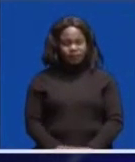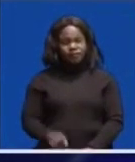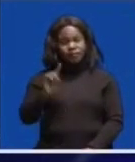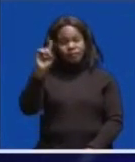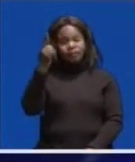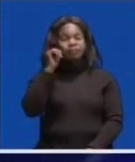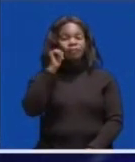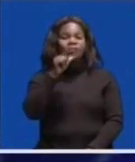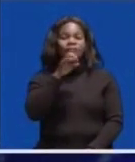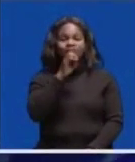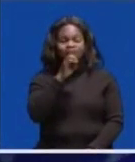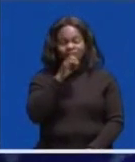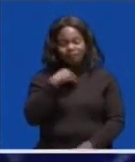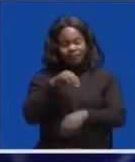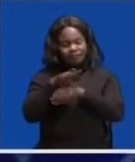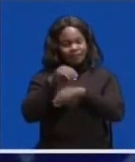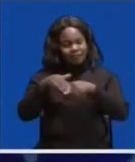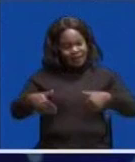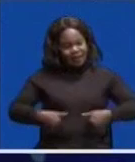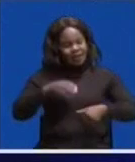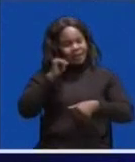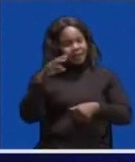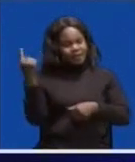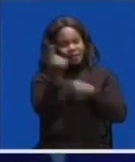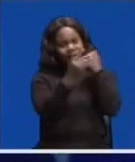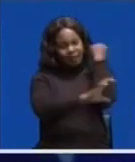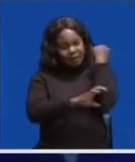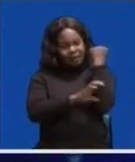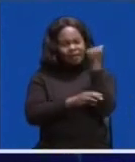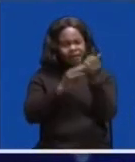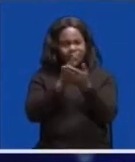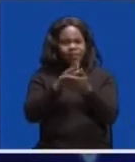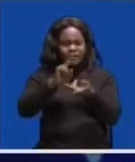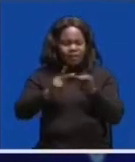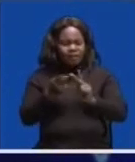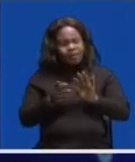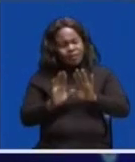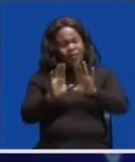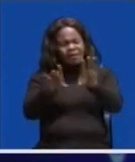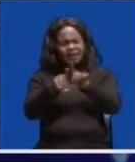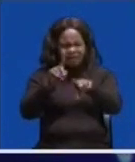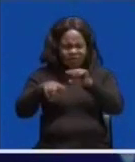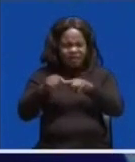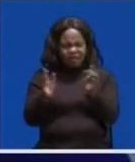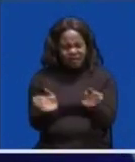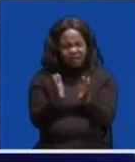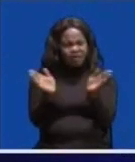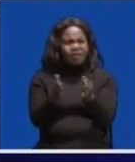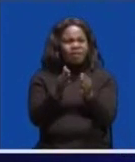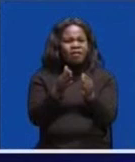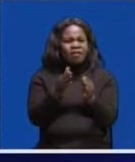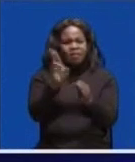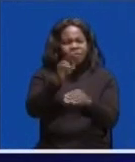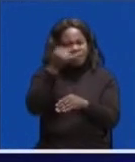First Lady Esther Lungu has advised young girls in the country to resist peer pressure and friends who may influence them into